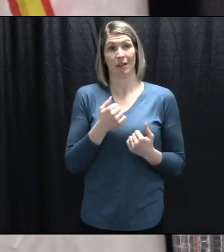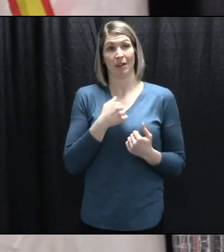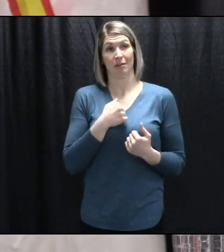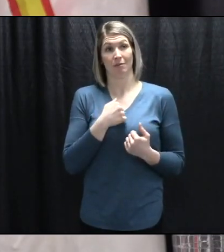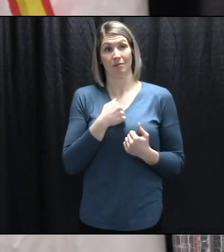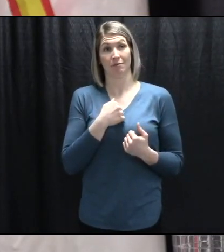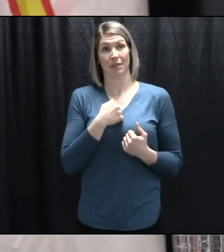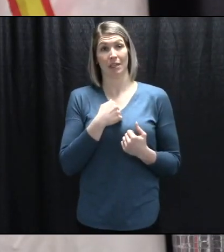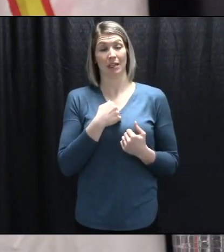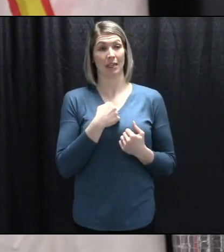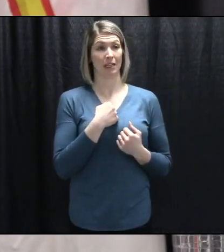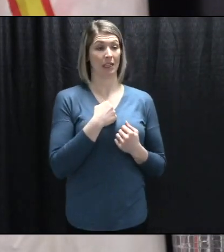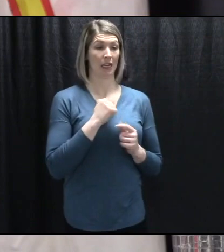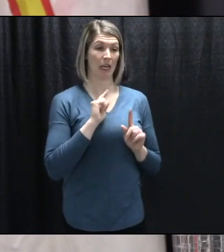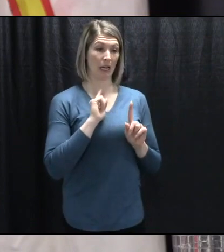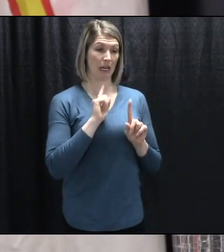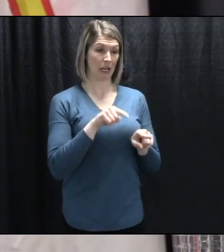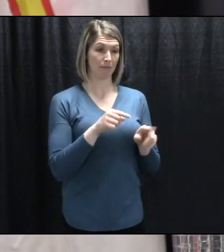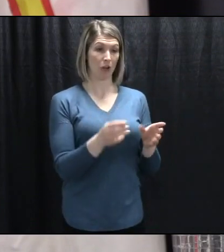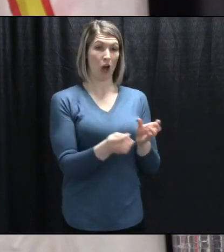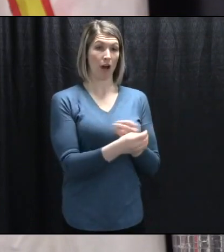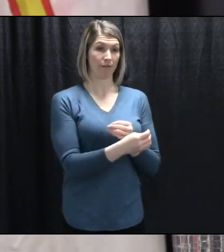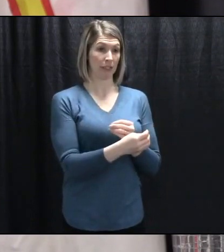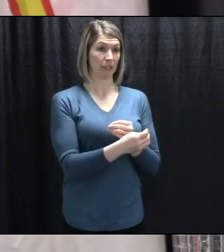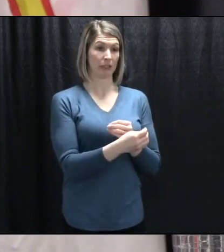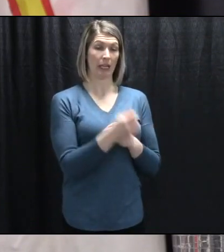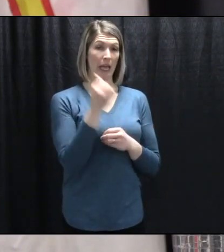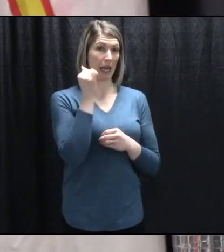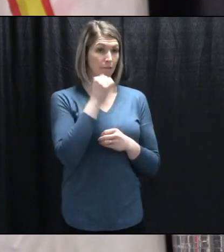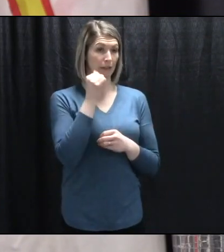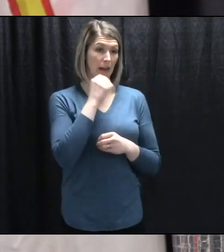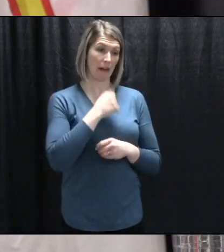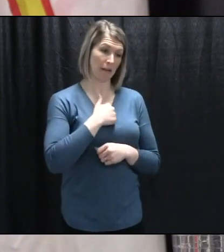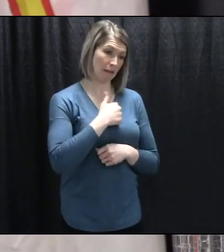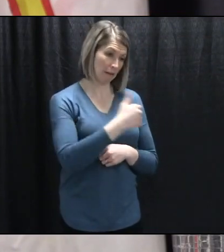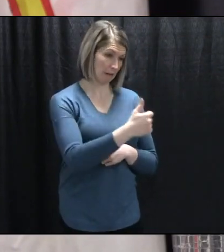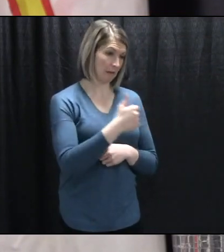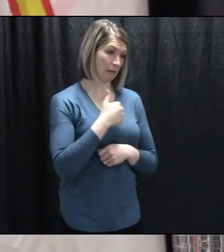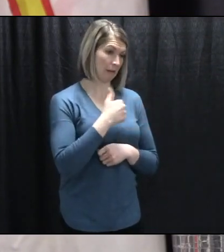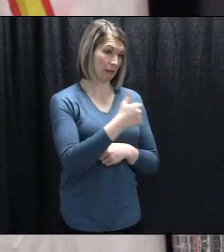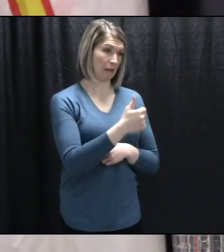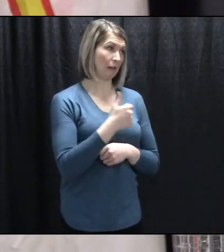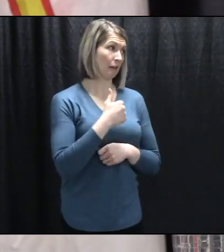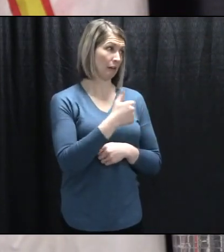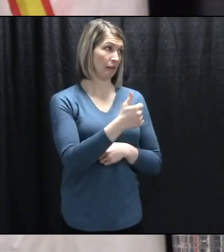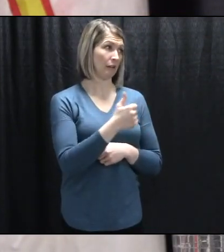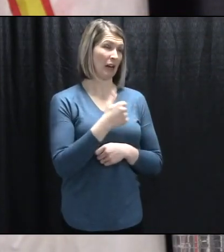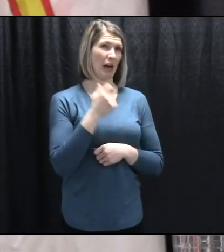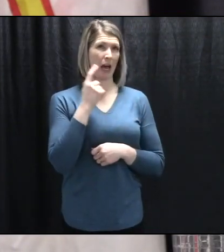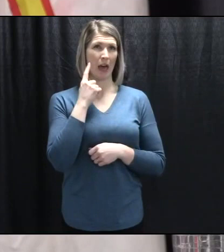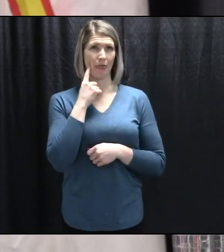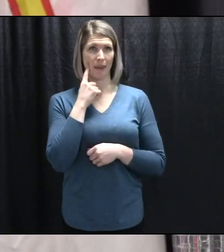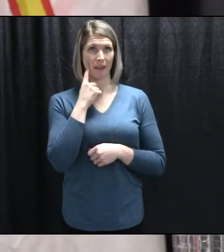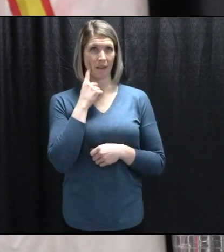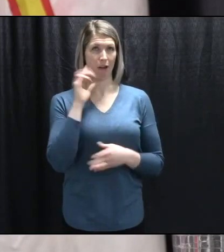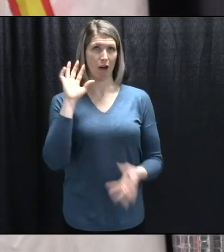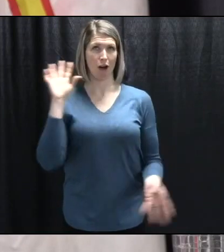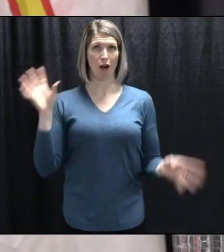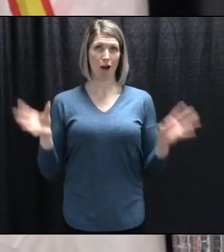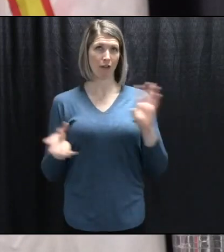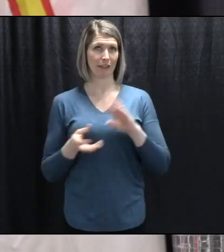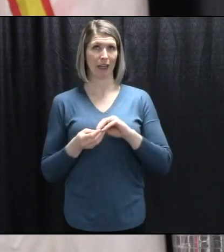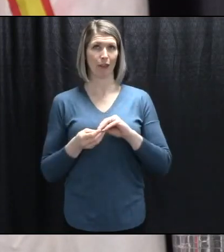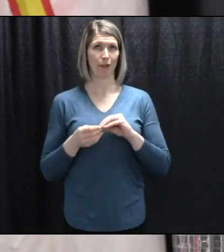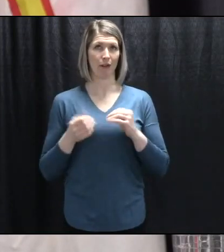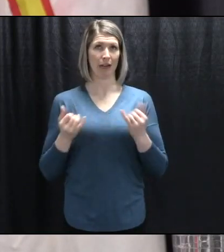office, come to the office every day, come to these media events. I think we're day 24, day 25 or something, and more for Dr.